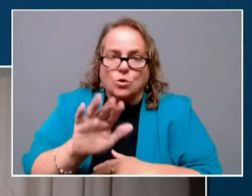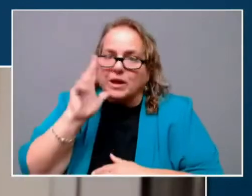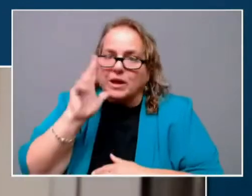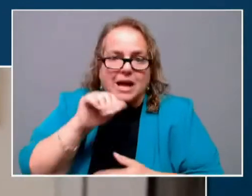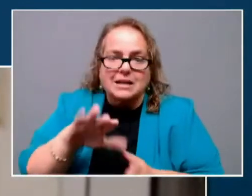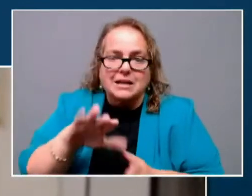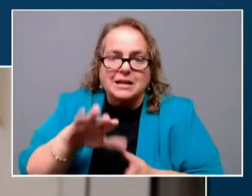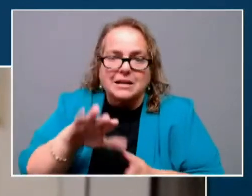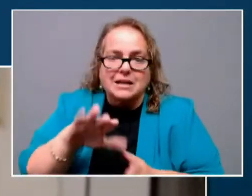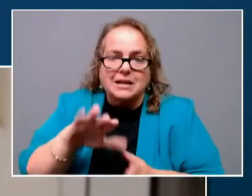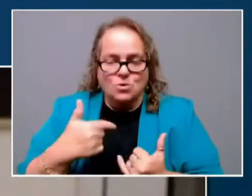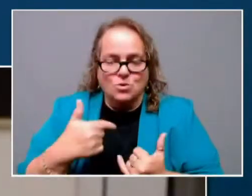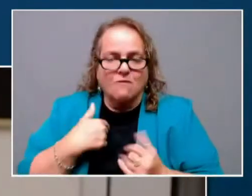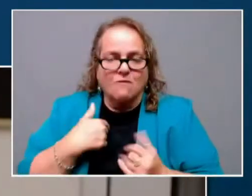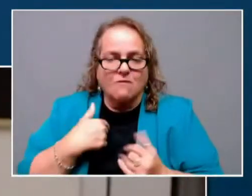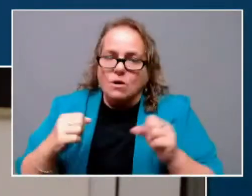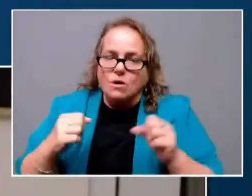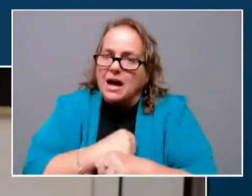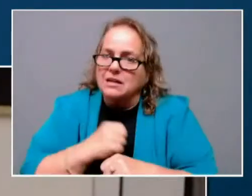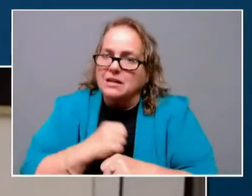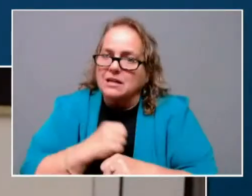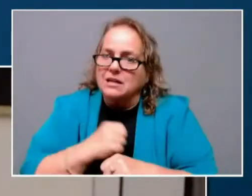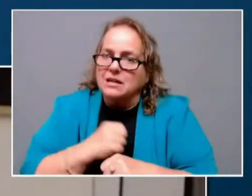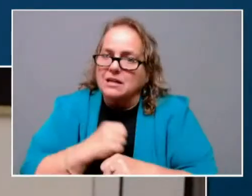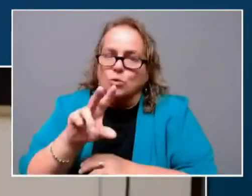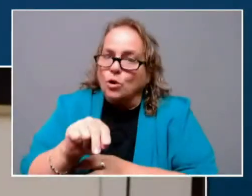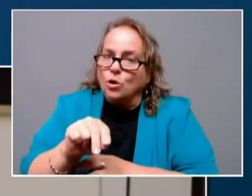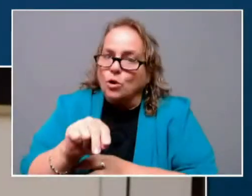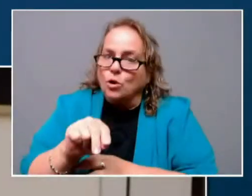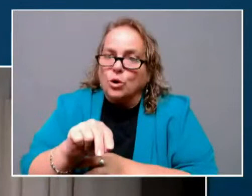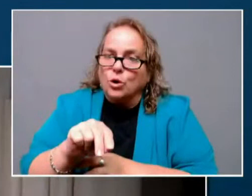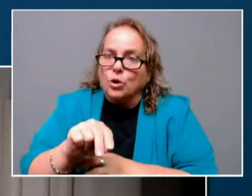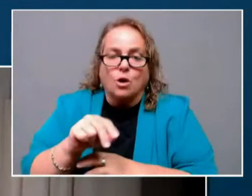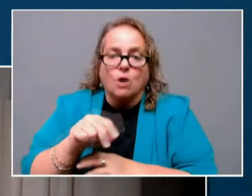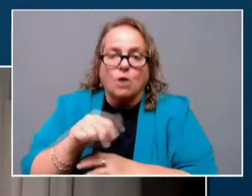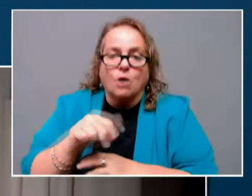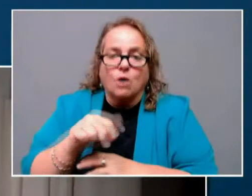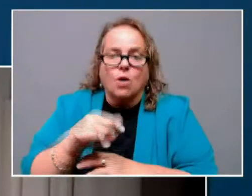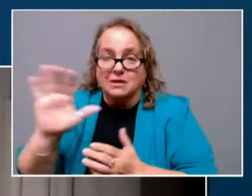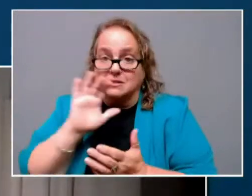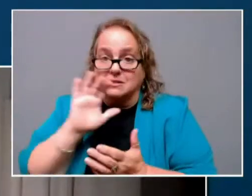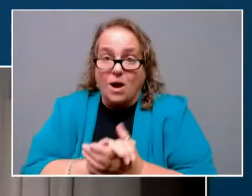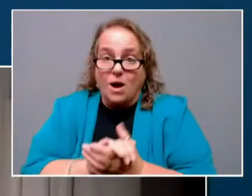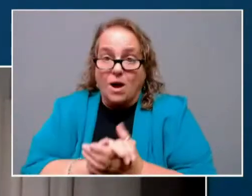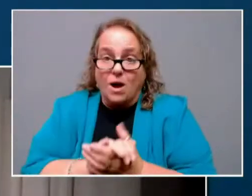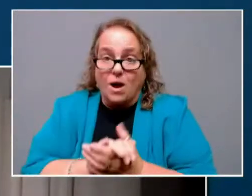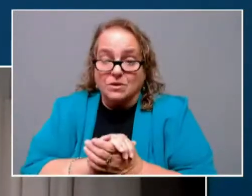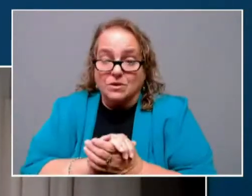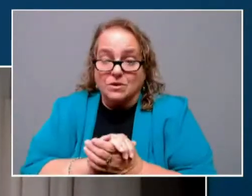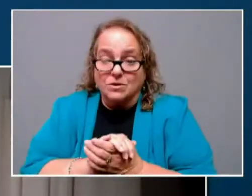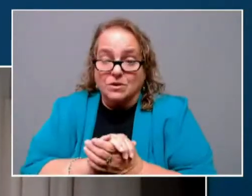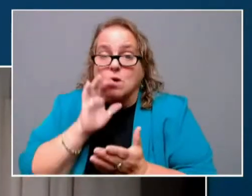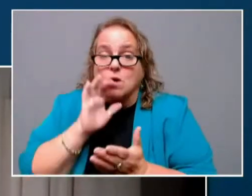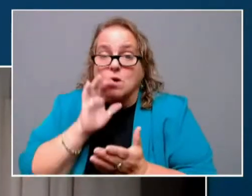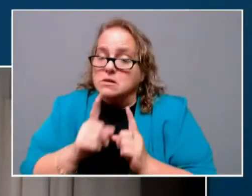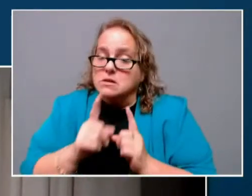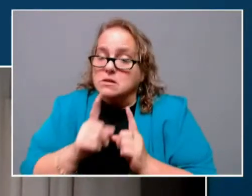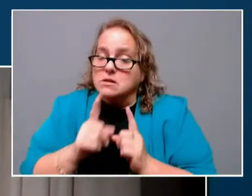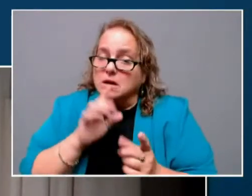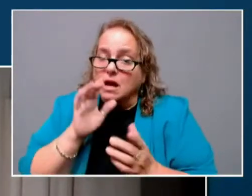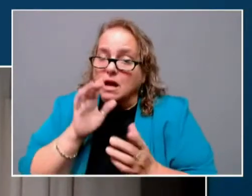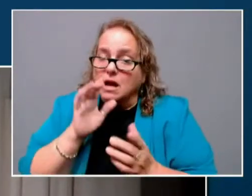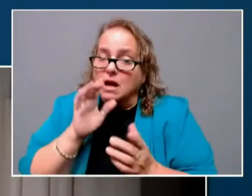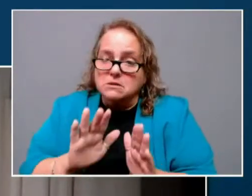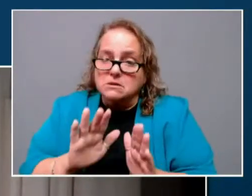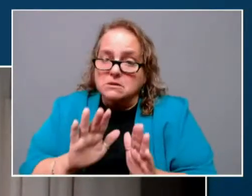fight. Today's not the day. We're not going to do it. And so I called his wife. So she talked to him, and he said, okay, I'll